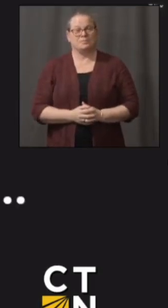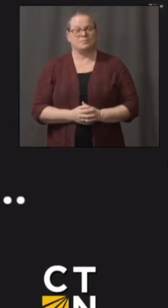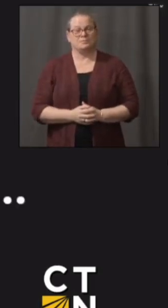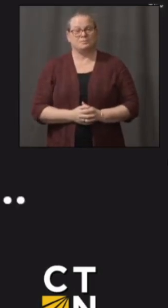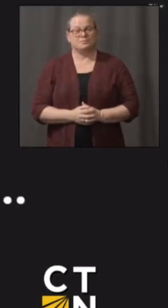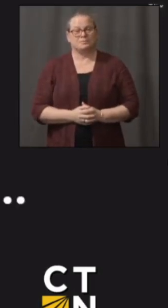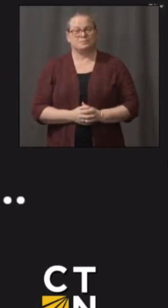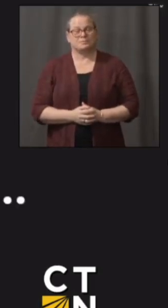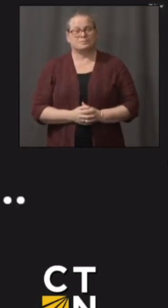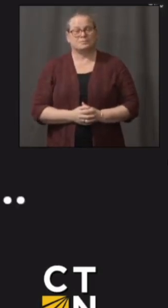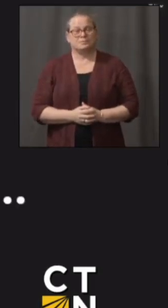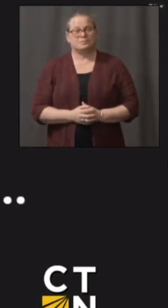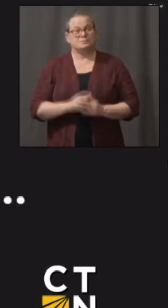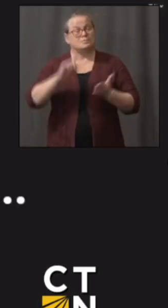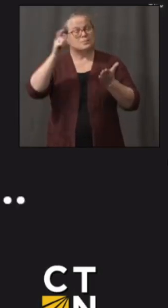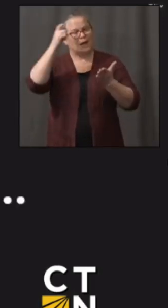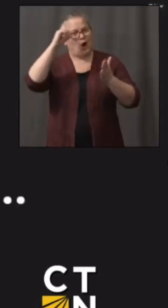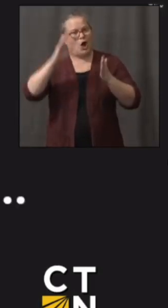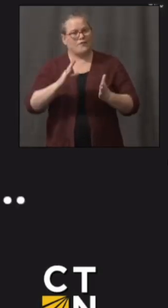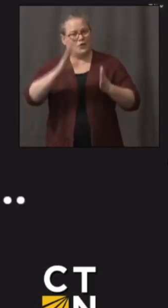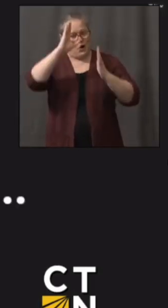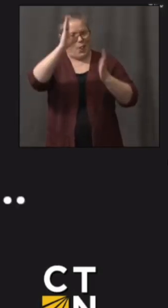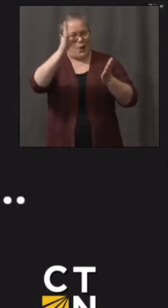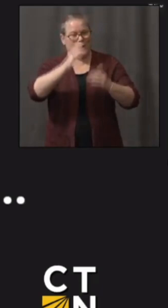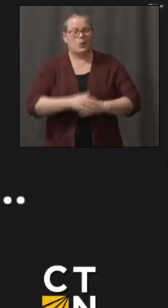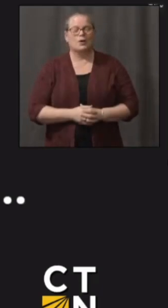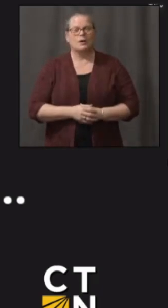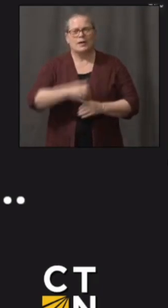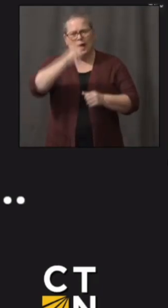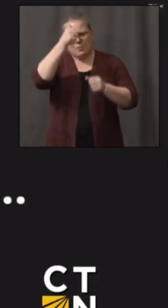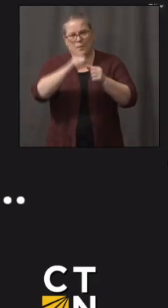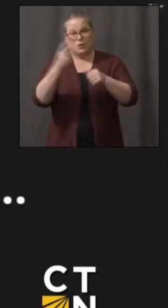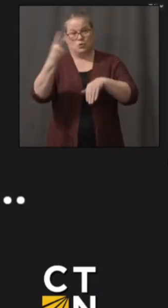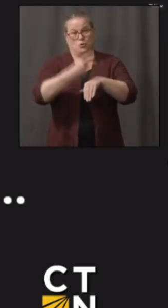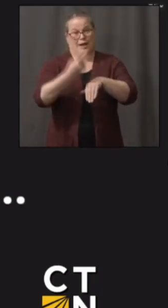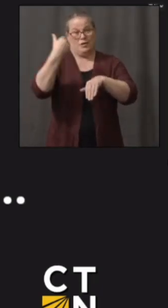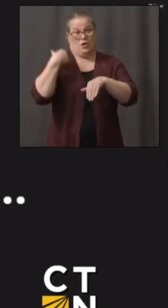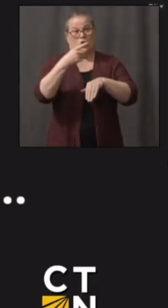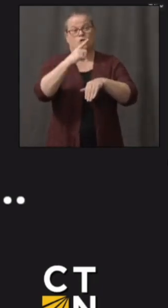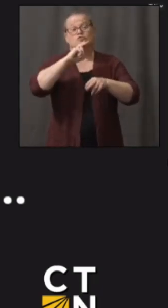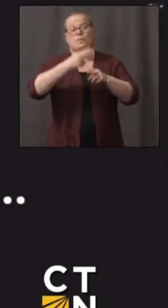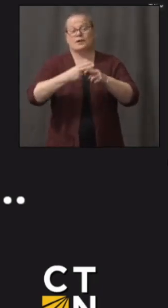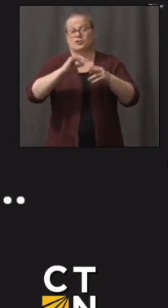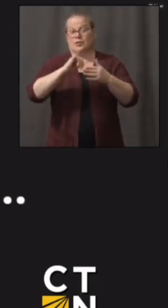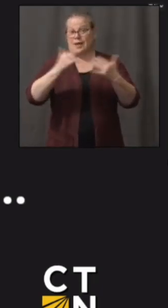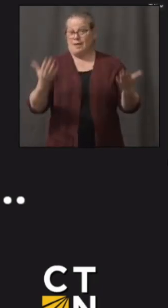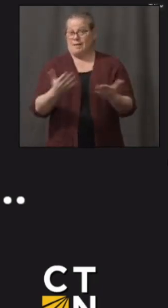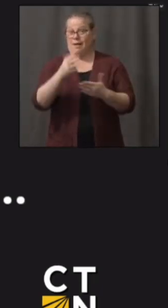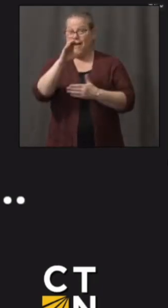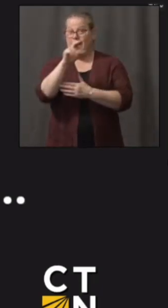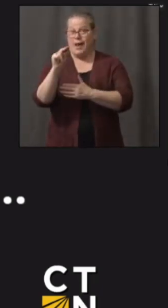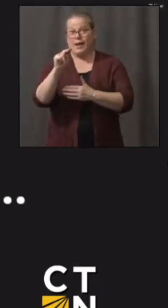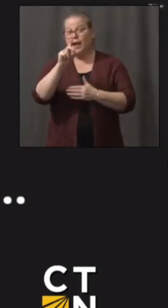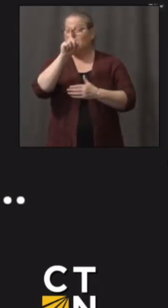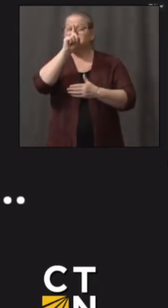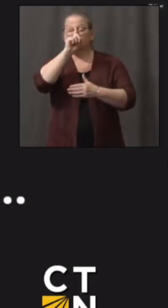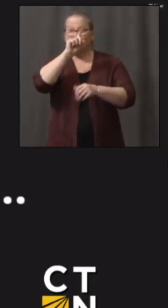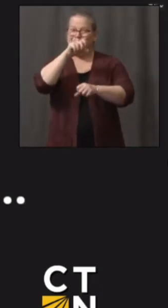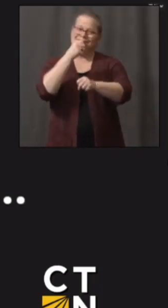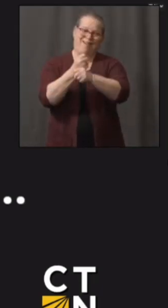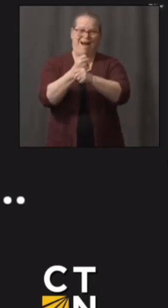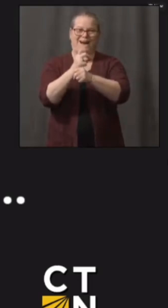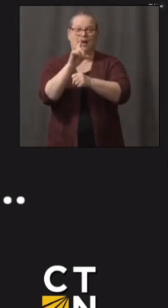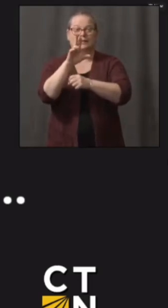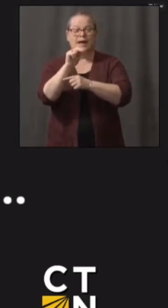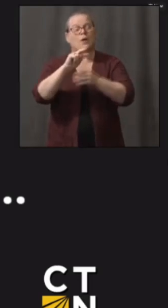Hi, Governor. I know 2 days ago you mentioned no lockdown for Connecticut. Is that stance still the same? If so,